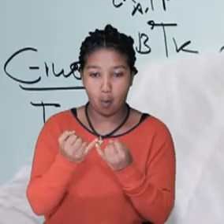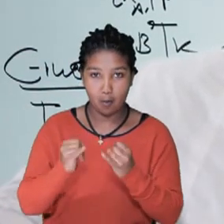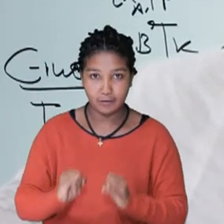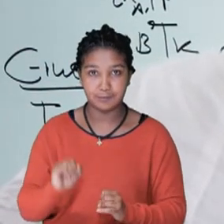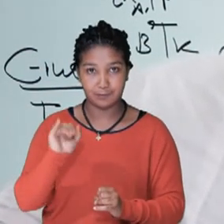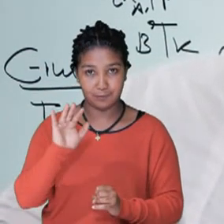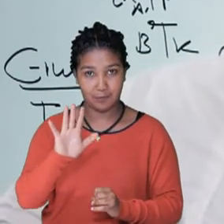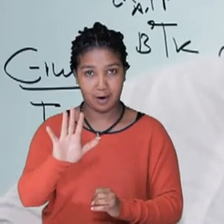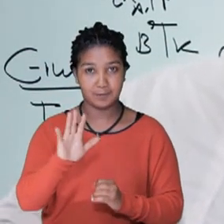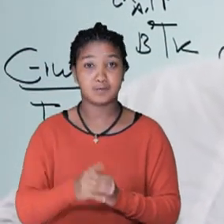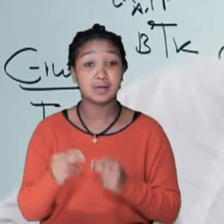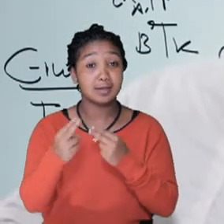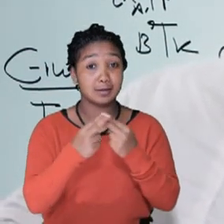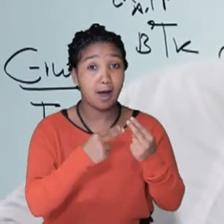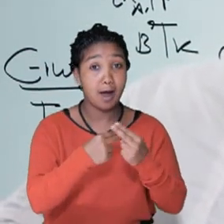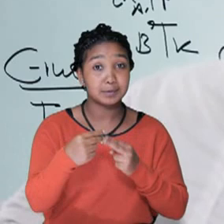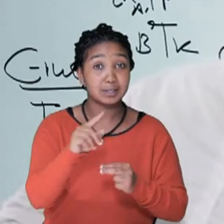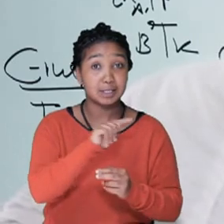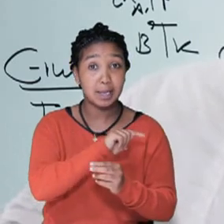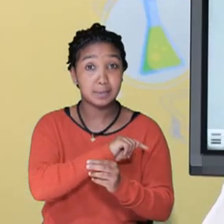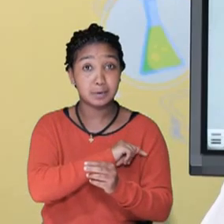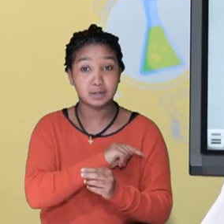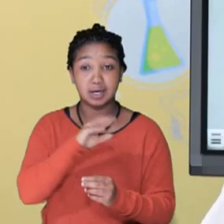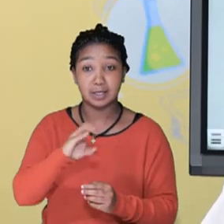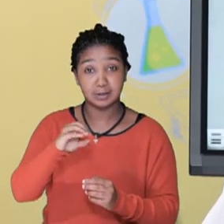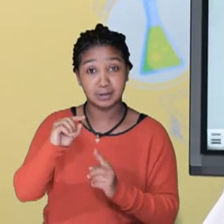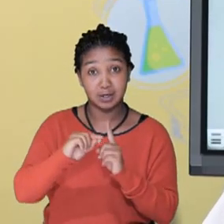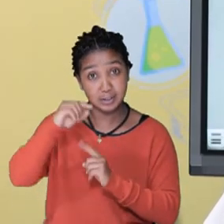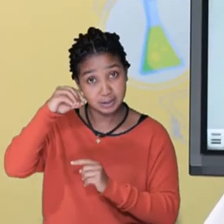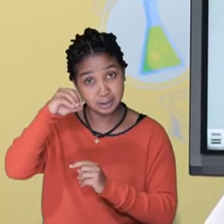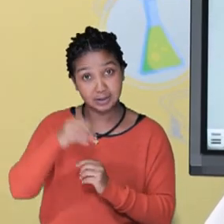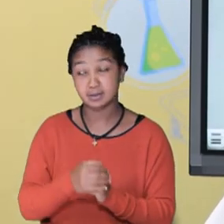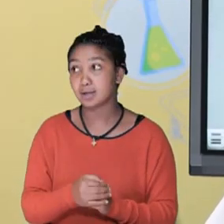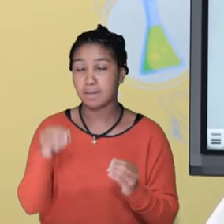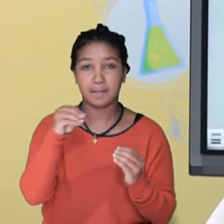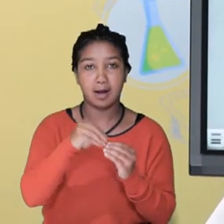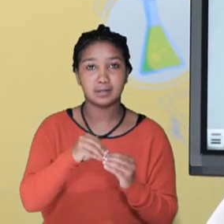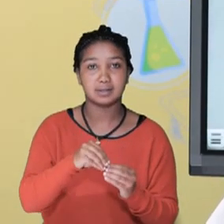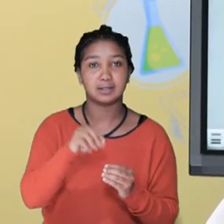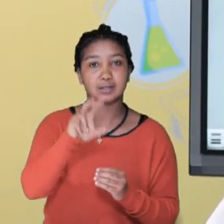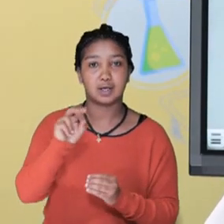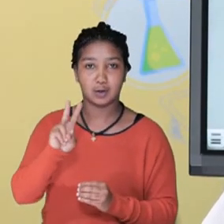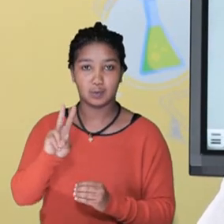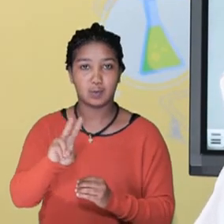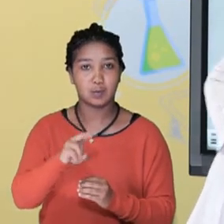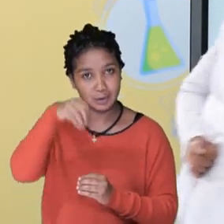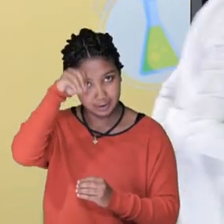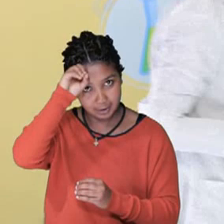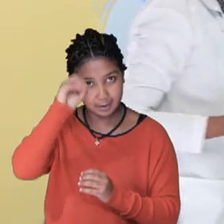9/5 times temperature in Celsius plus 32 degree.